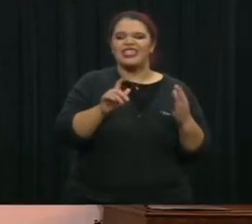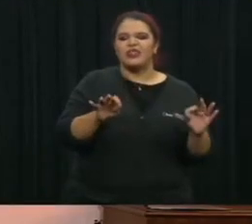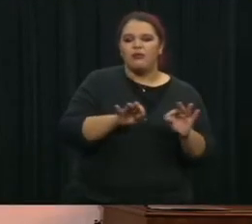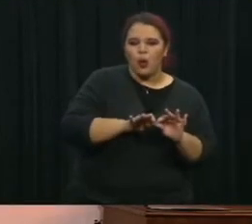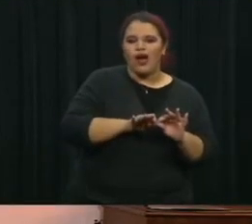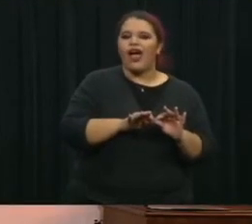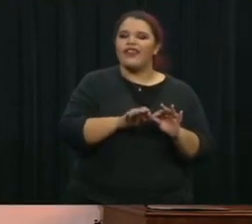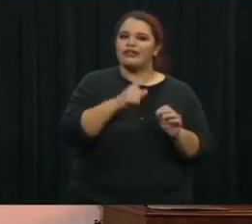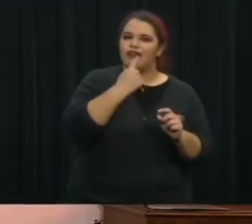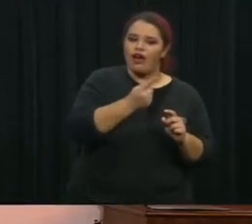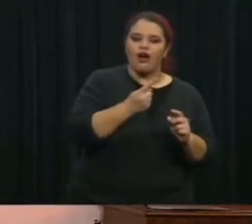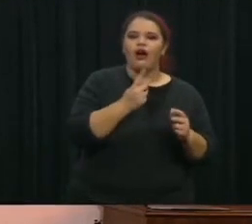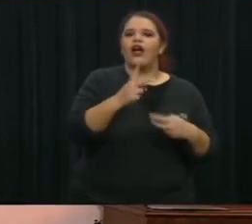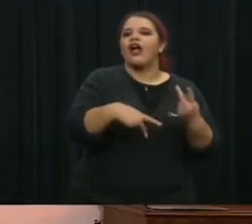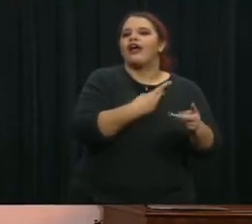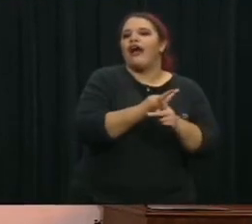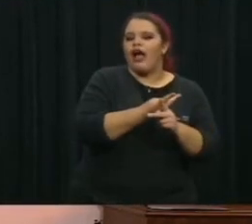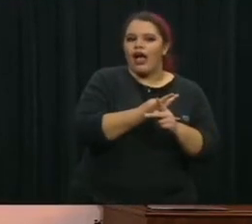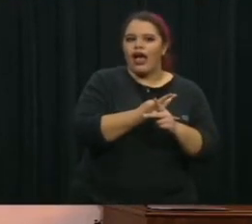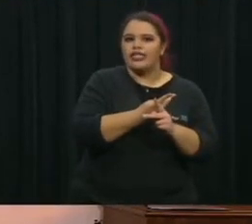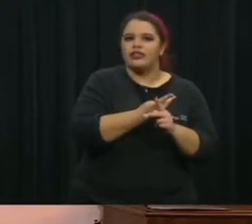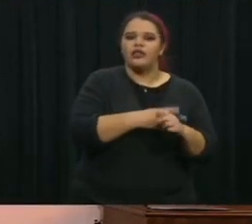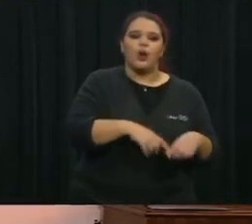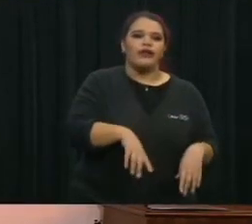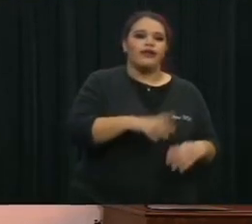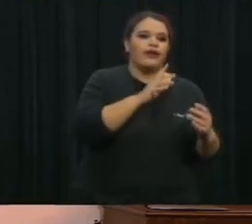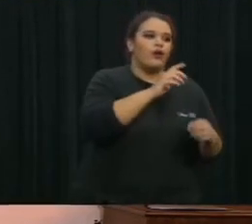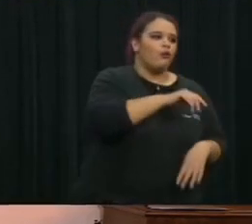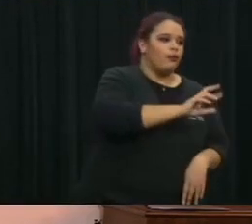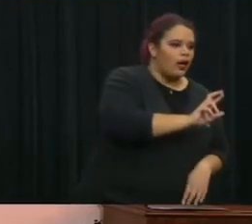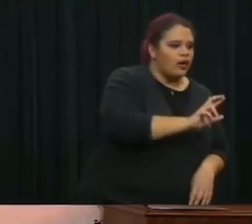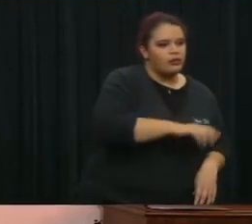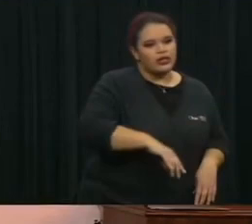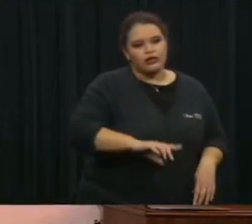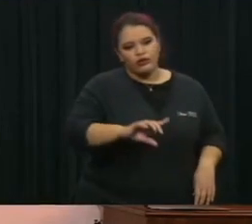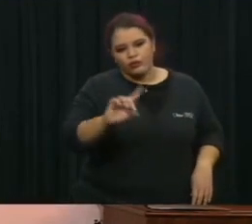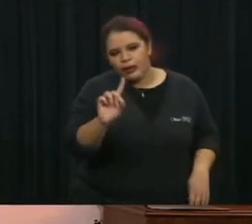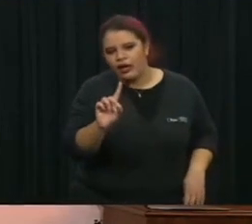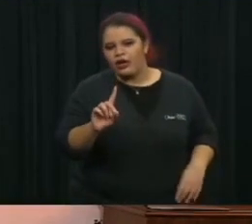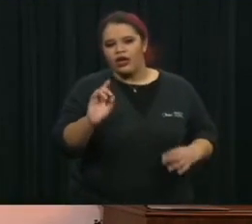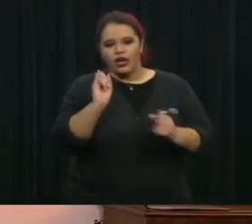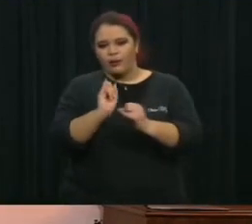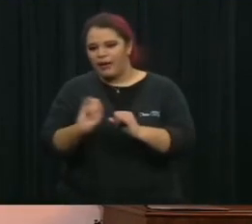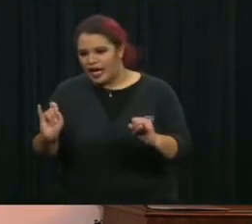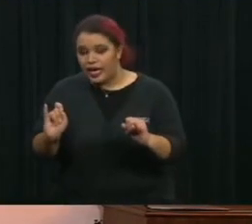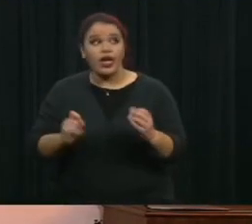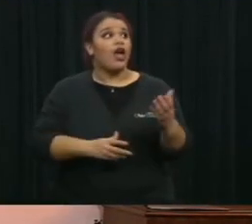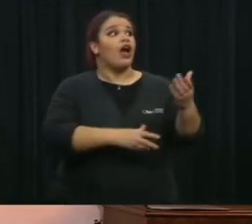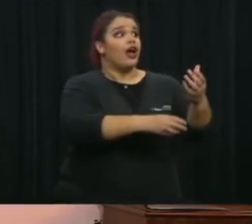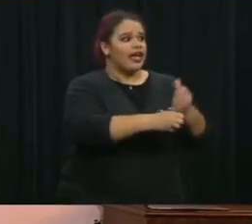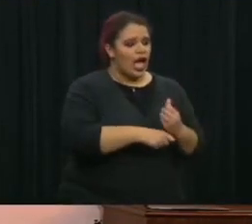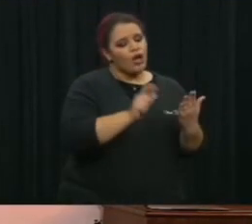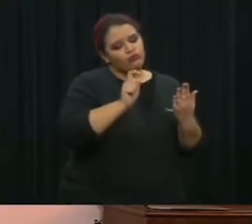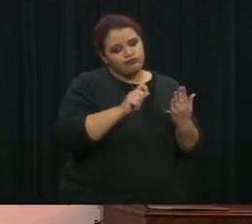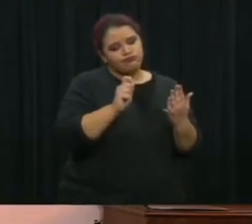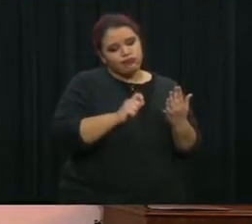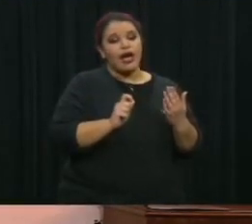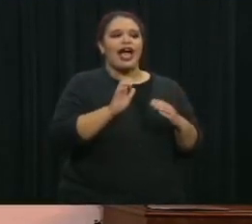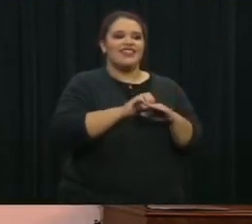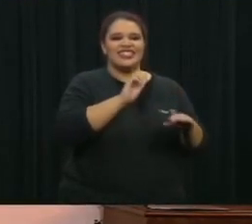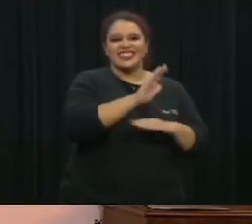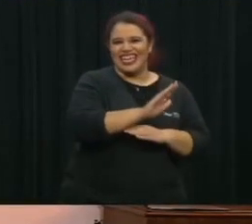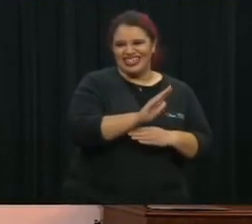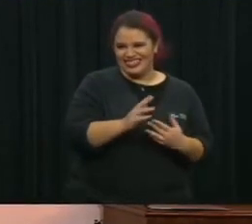Republican ballot, Democrat ballot, independent ballot. They got to ship it in. Then it's got to be sent back. Then they got to fill it in. Then it's going to be sent back. So we don't want to do this overnight. At the